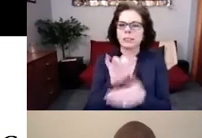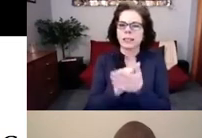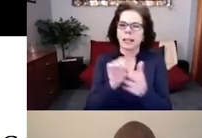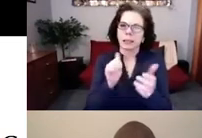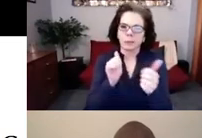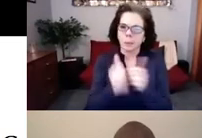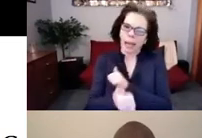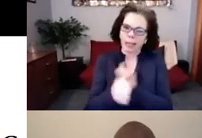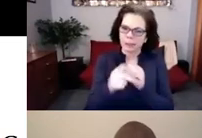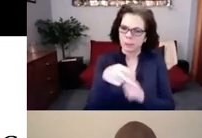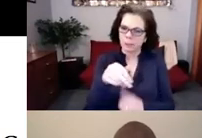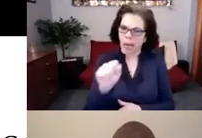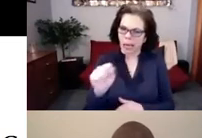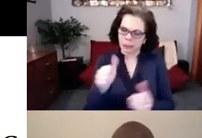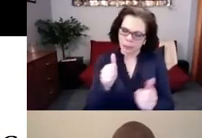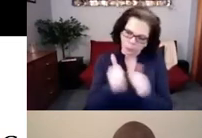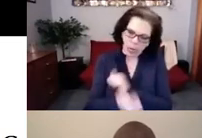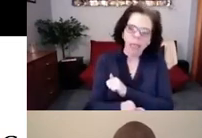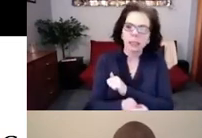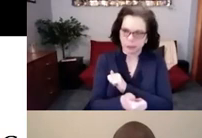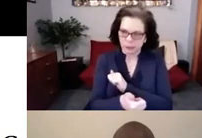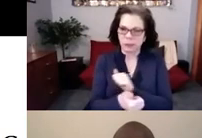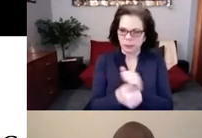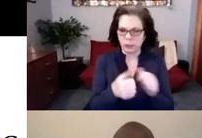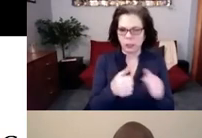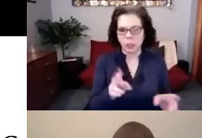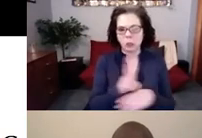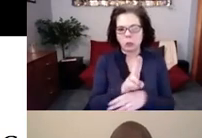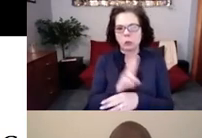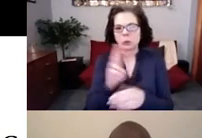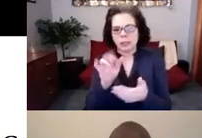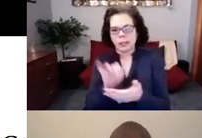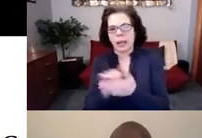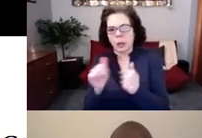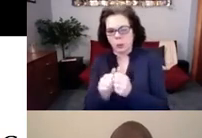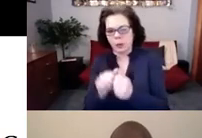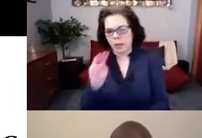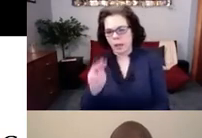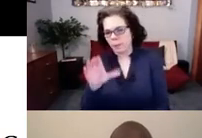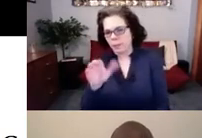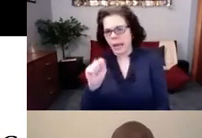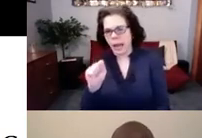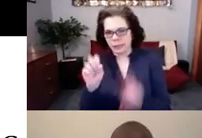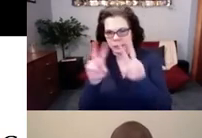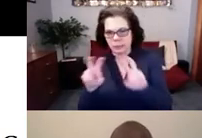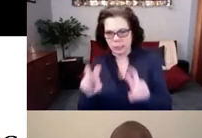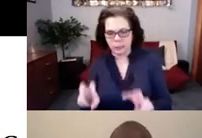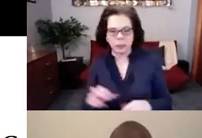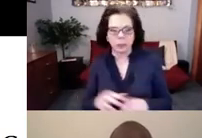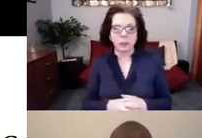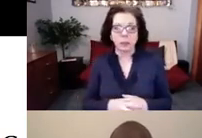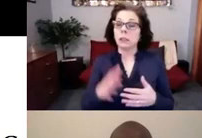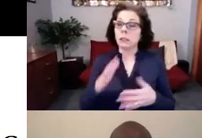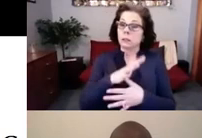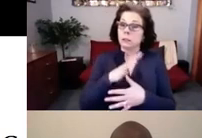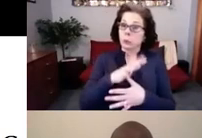MCAS assessment that goes along with that for math and ELA. And then seniors, again, who want to take